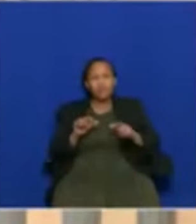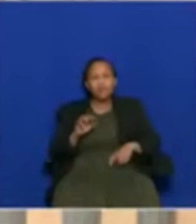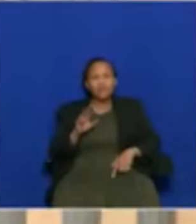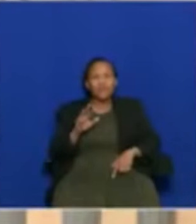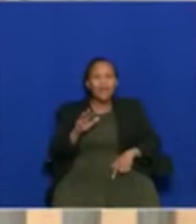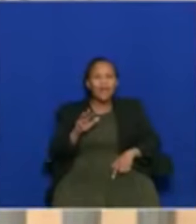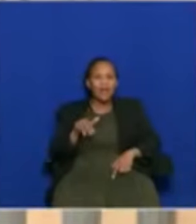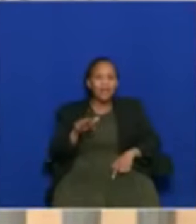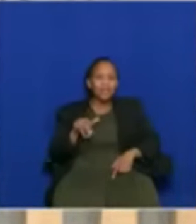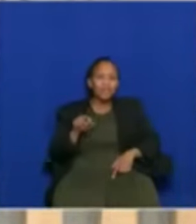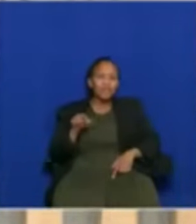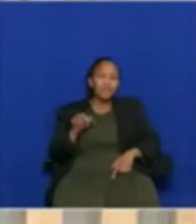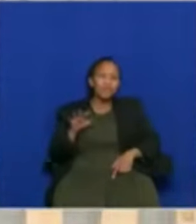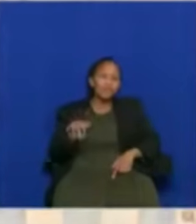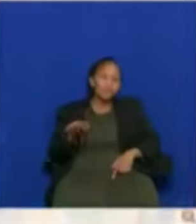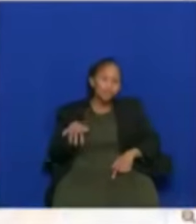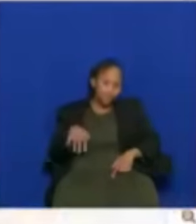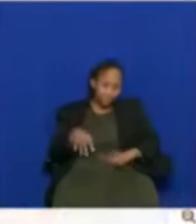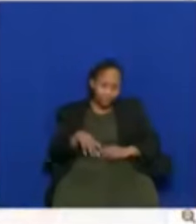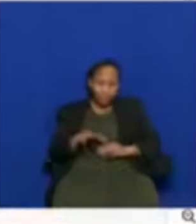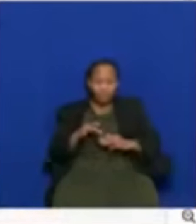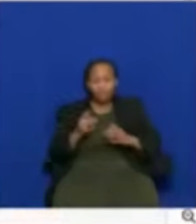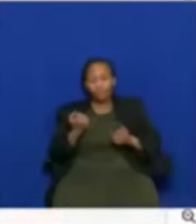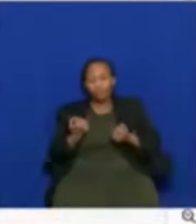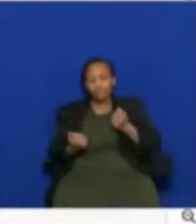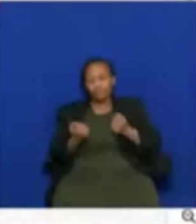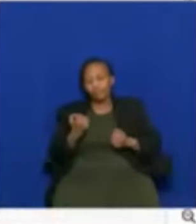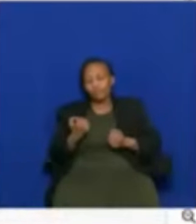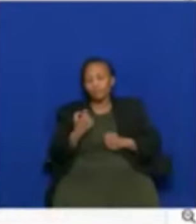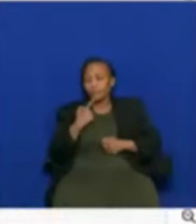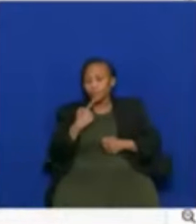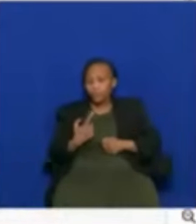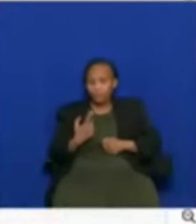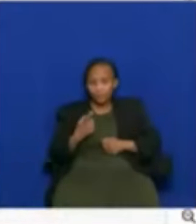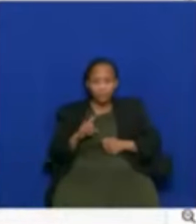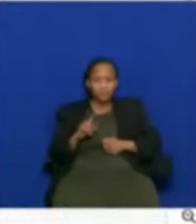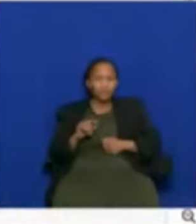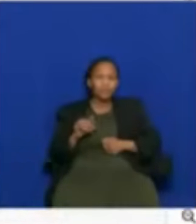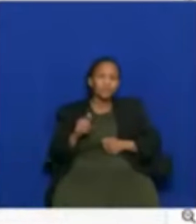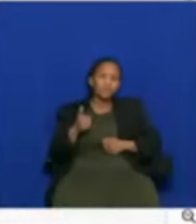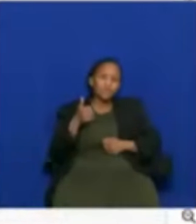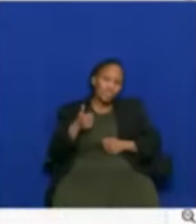court quotes that Supreme Court of Appeal case